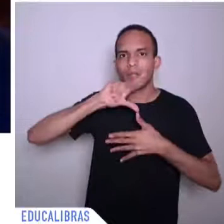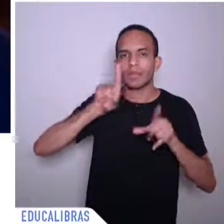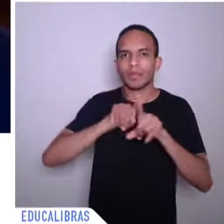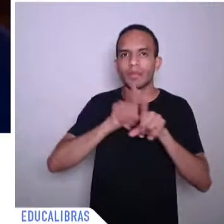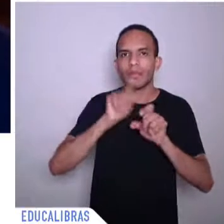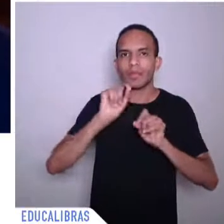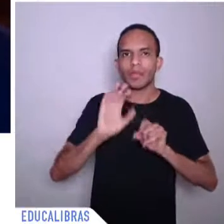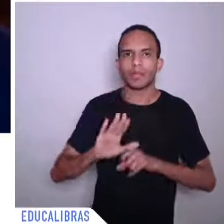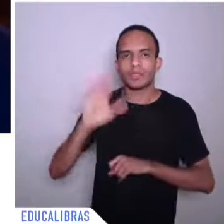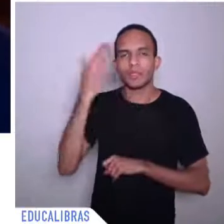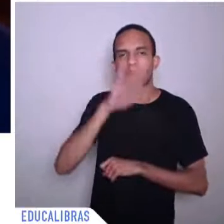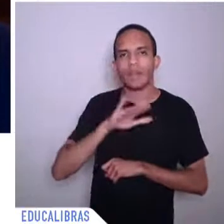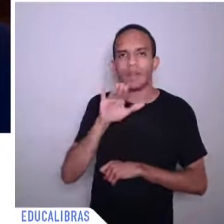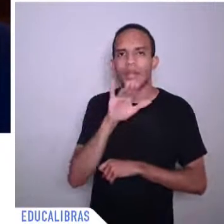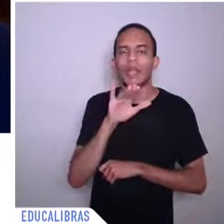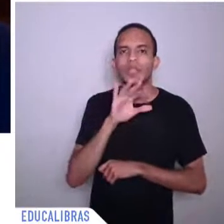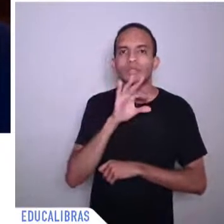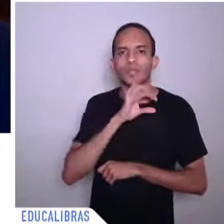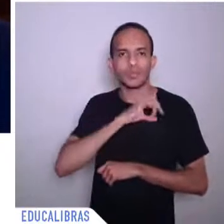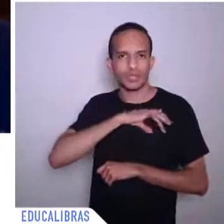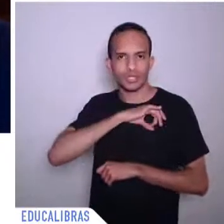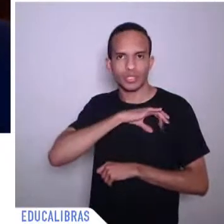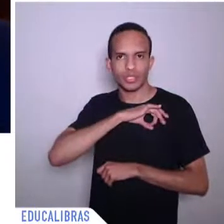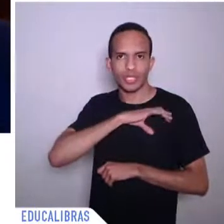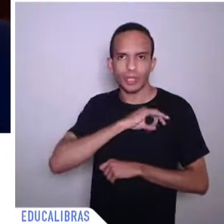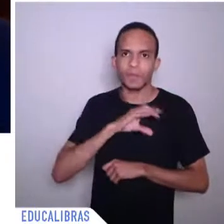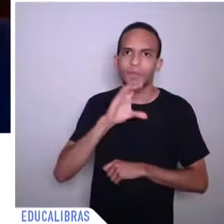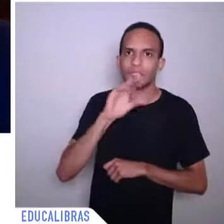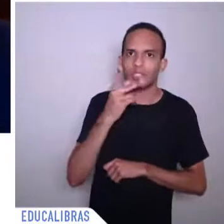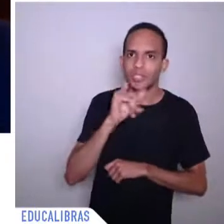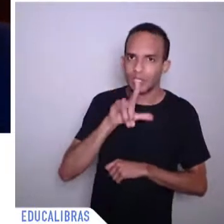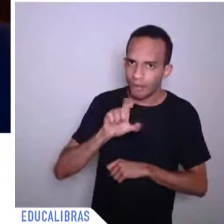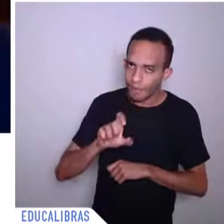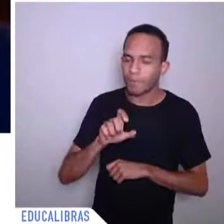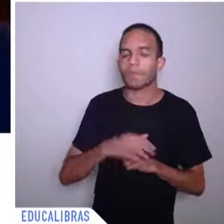see, especially in Latin America, of everything that is happening in Chile now.